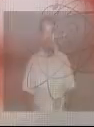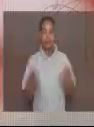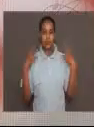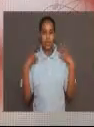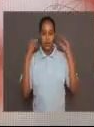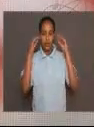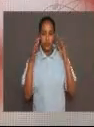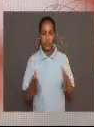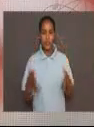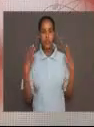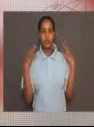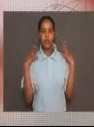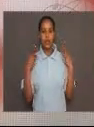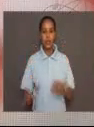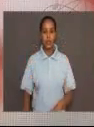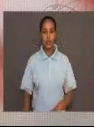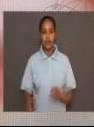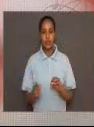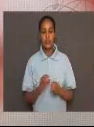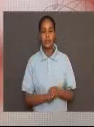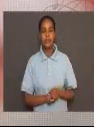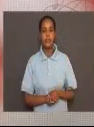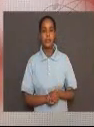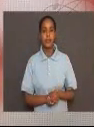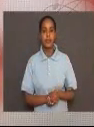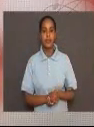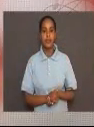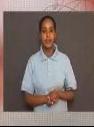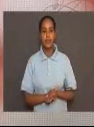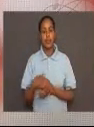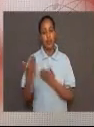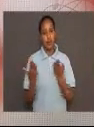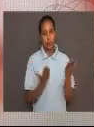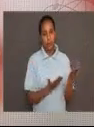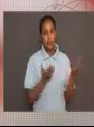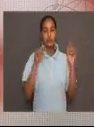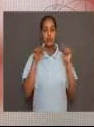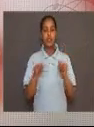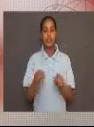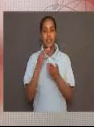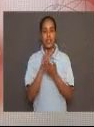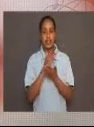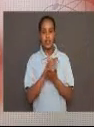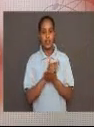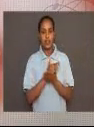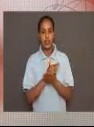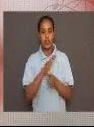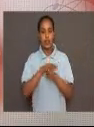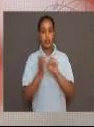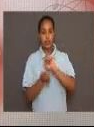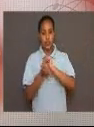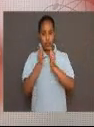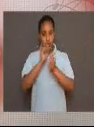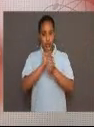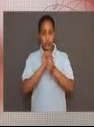Hello, teacher. Hello, students. Welcome to today's lesson on